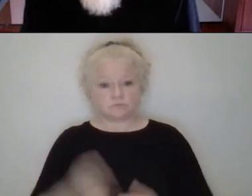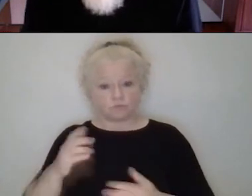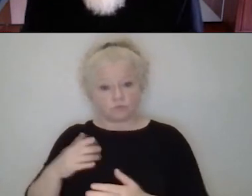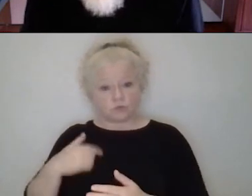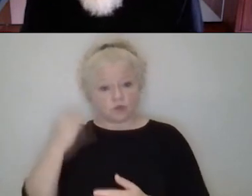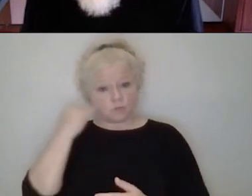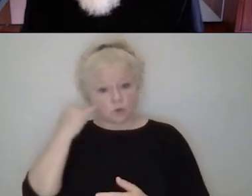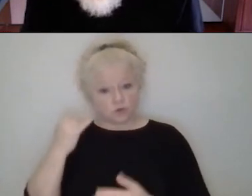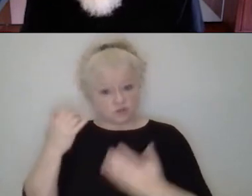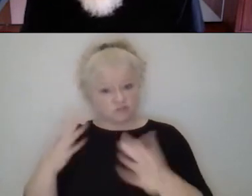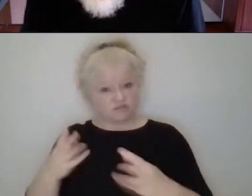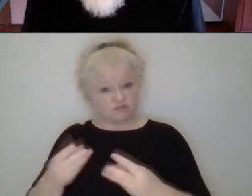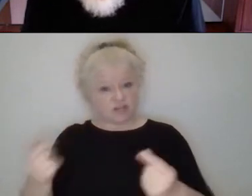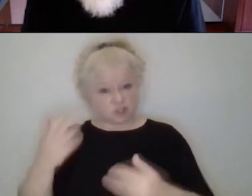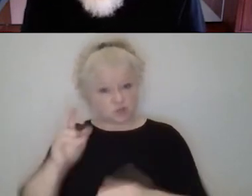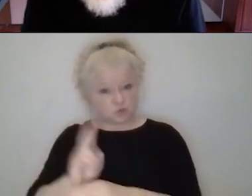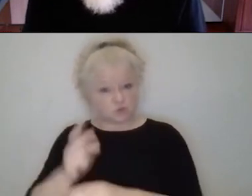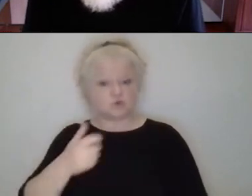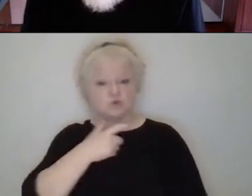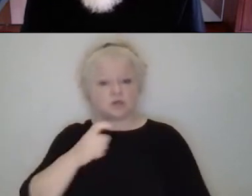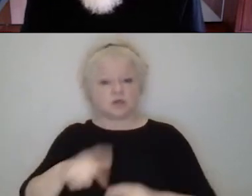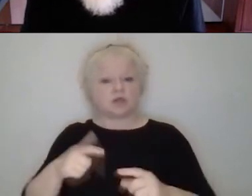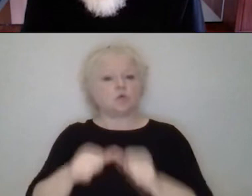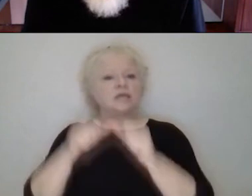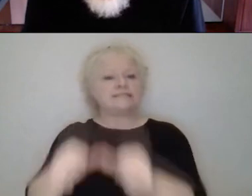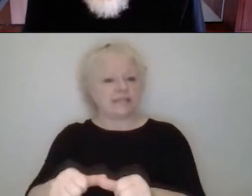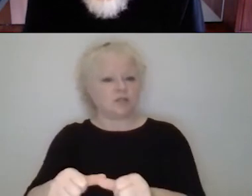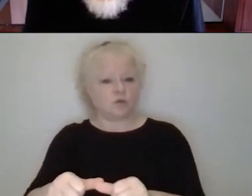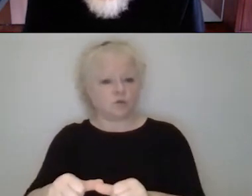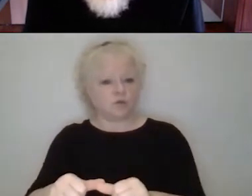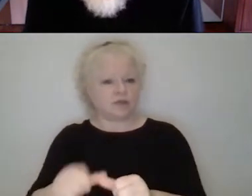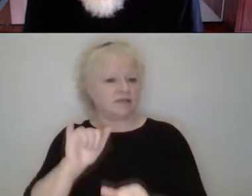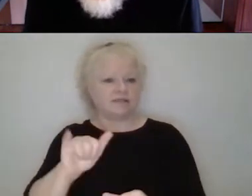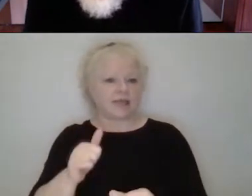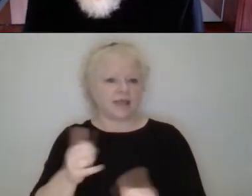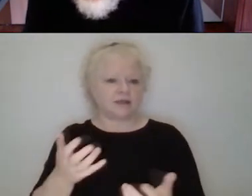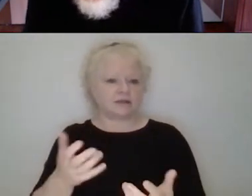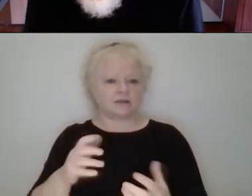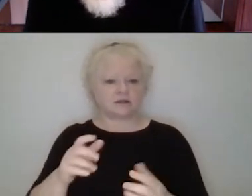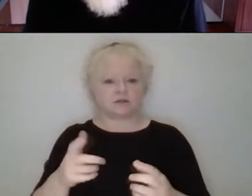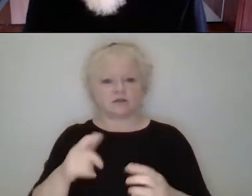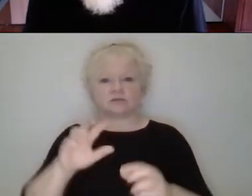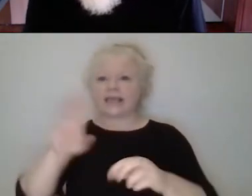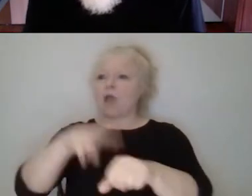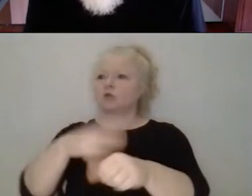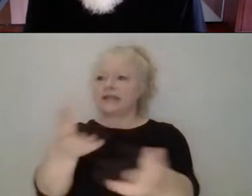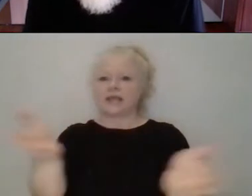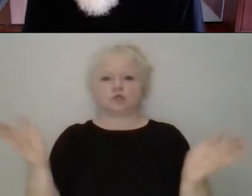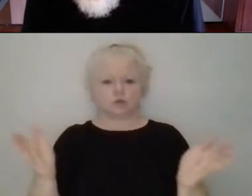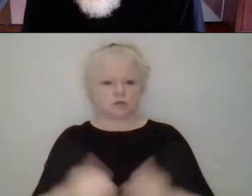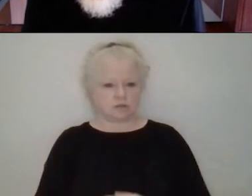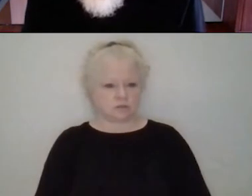to use it, it has an afterlife. So we create an object that is inspired in the geometry of nature, but it's also